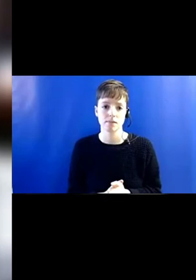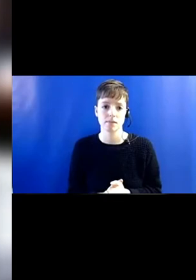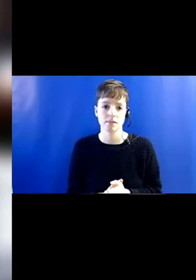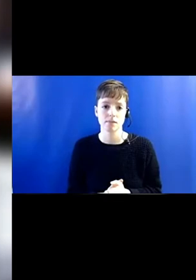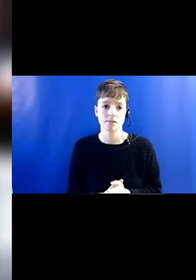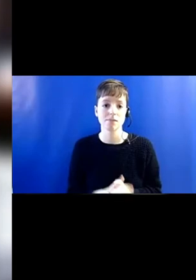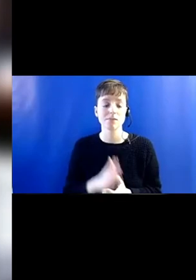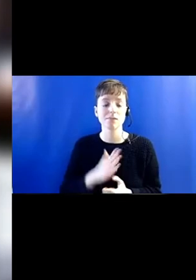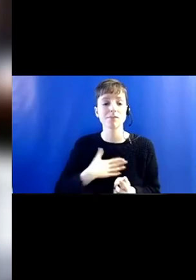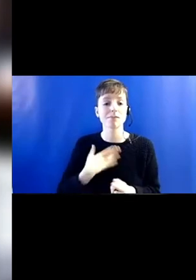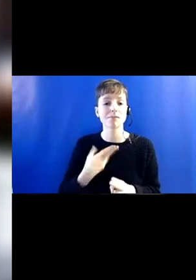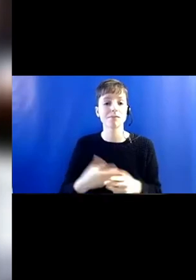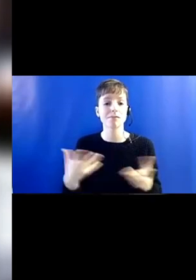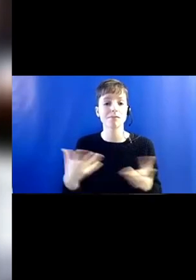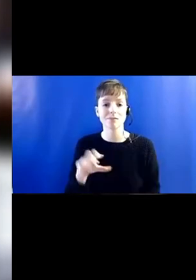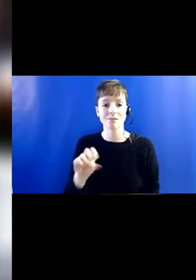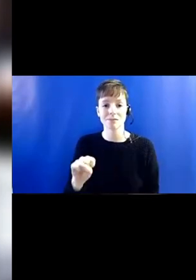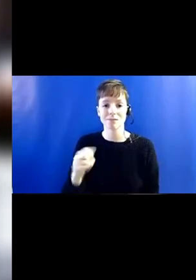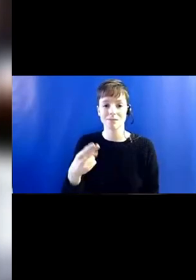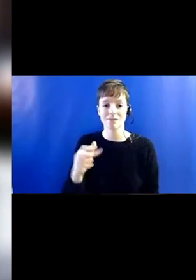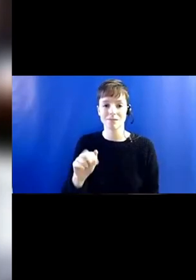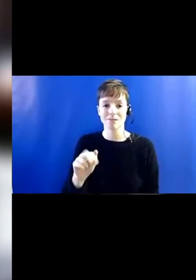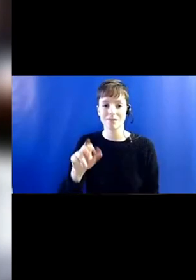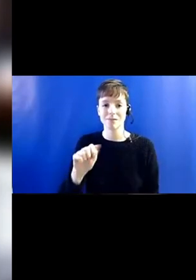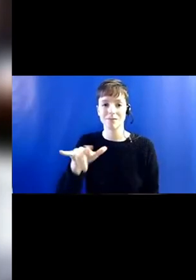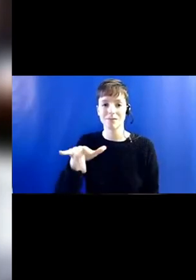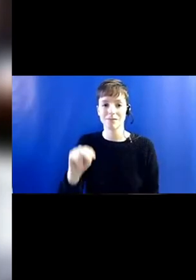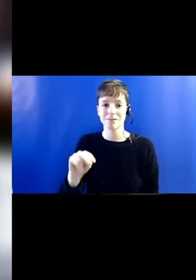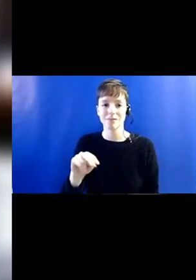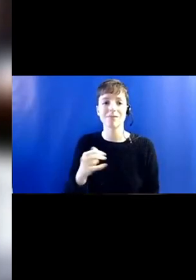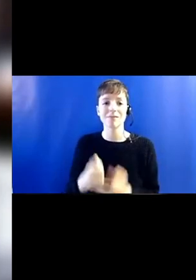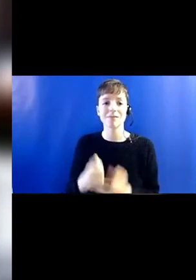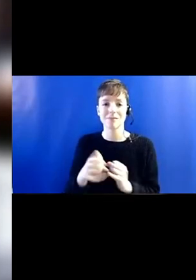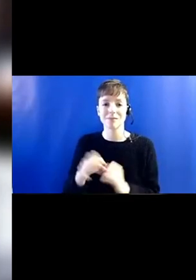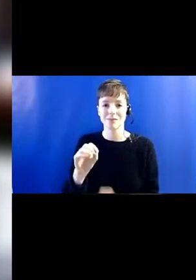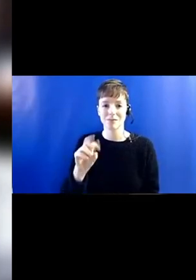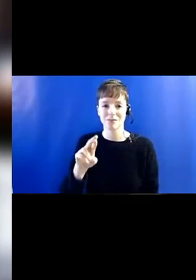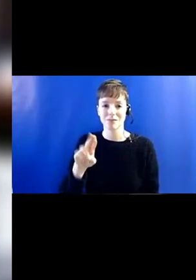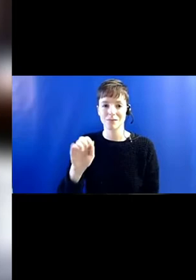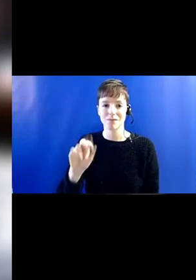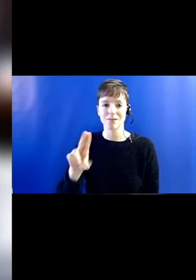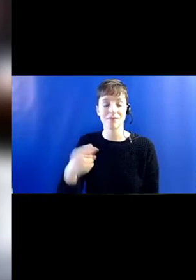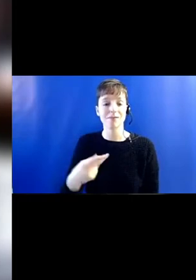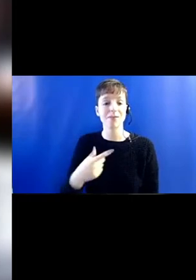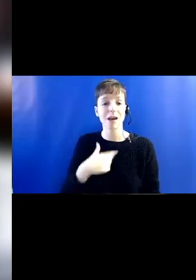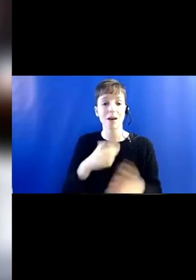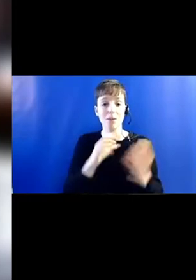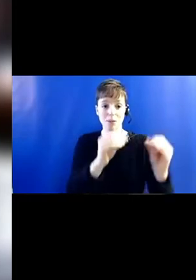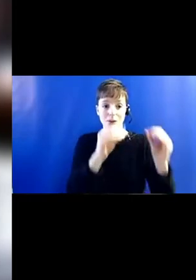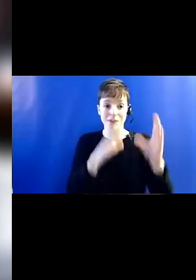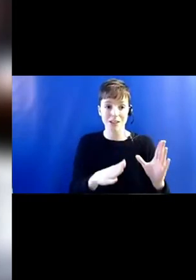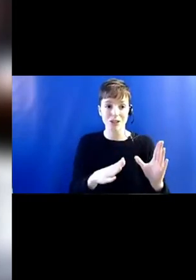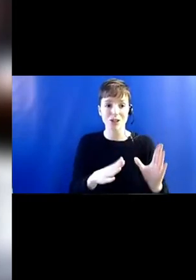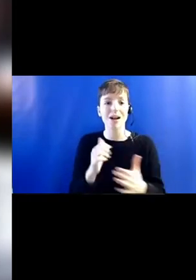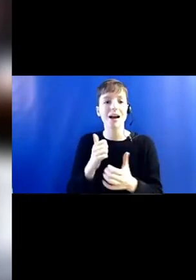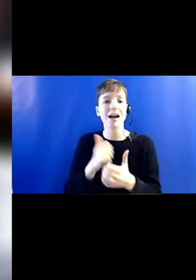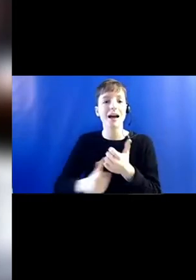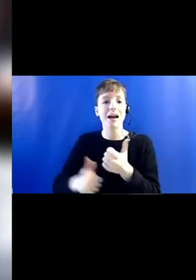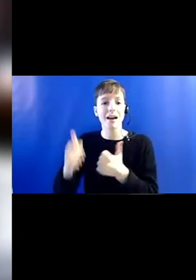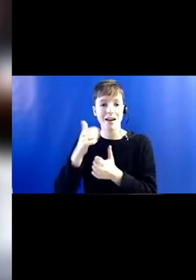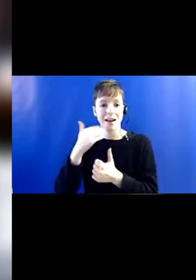My name is Sherilyn Orbaugh, and I'm a professor and the head of department in Asian studies at UBC